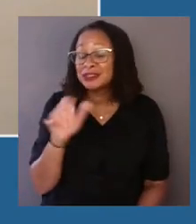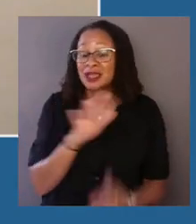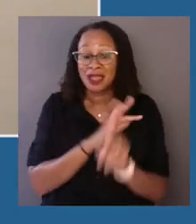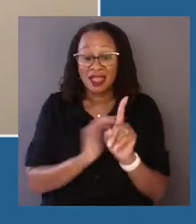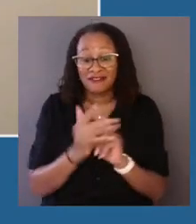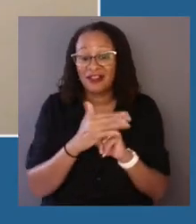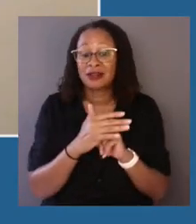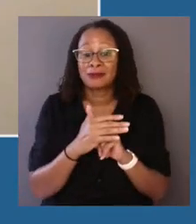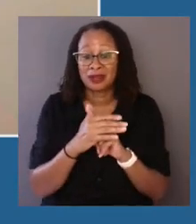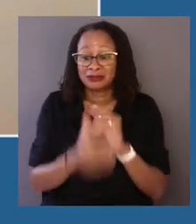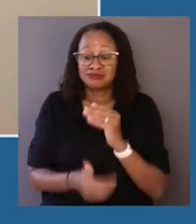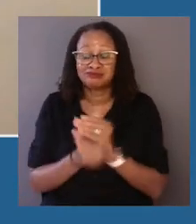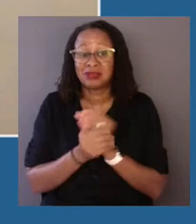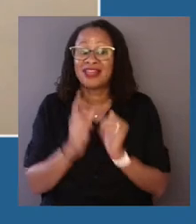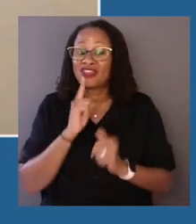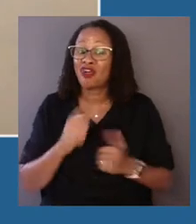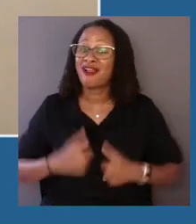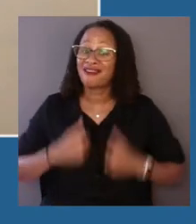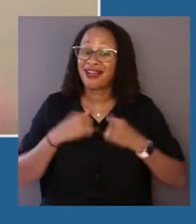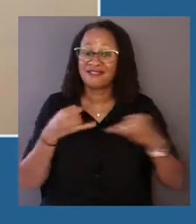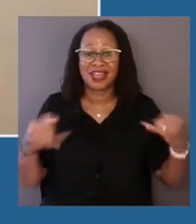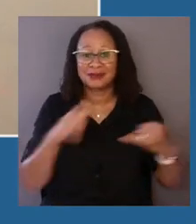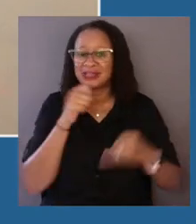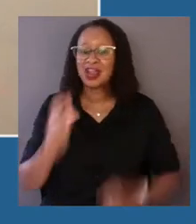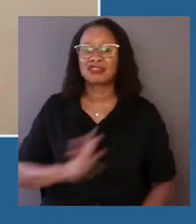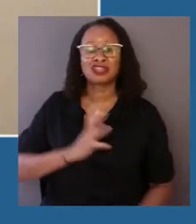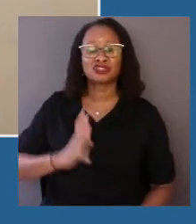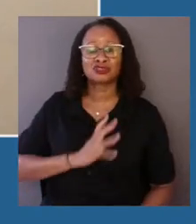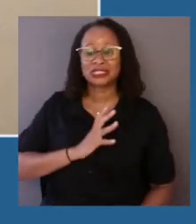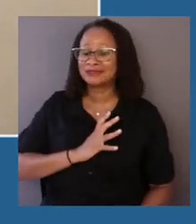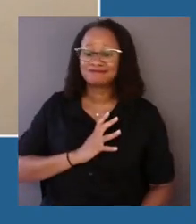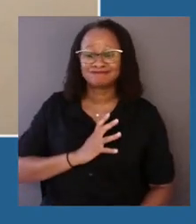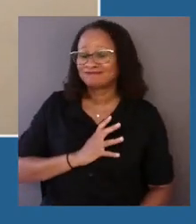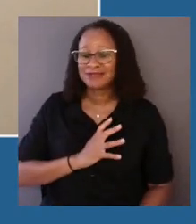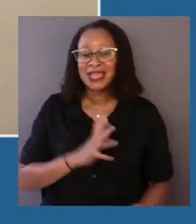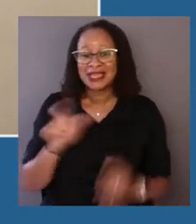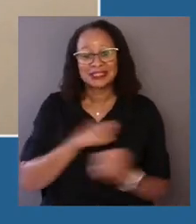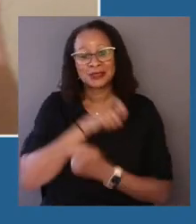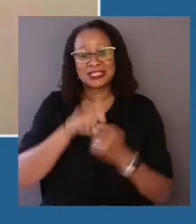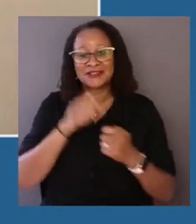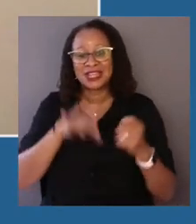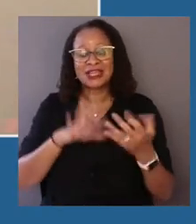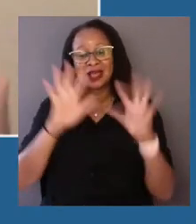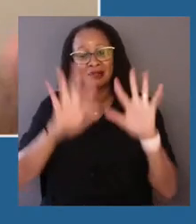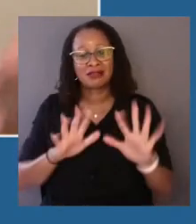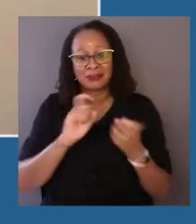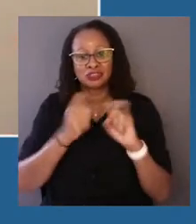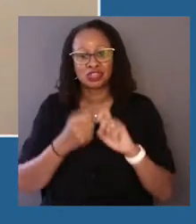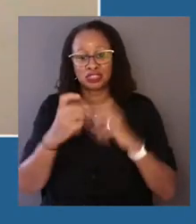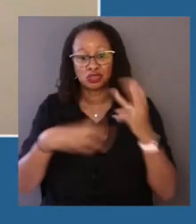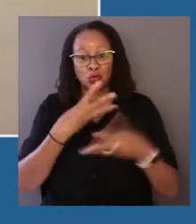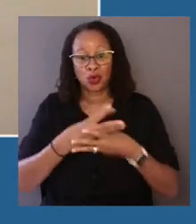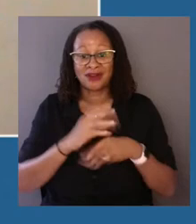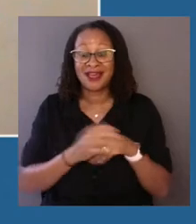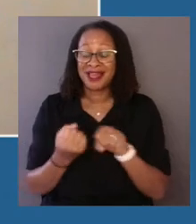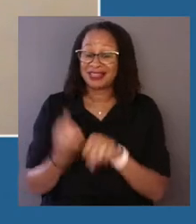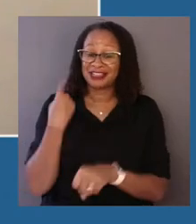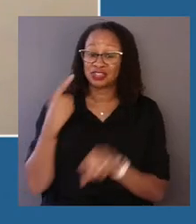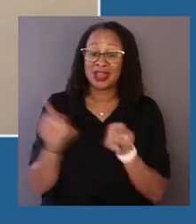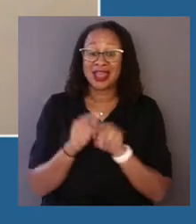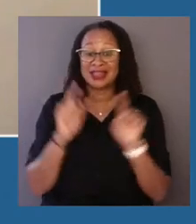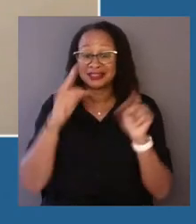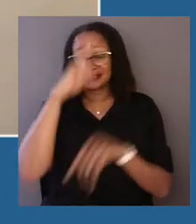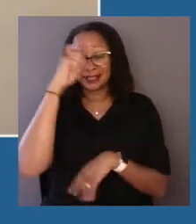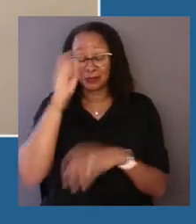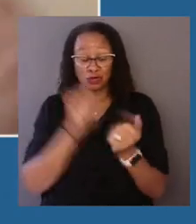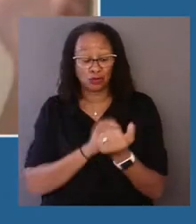are a lifeline, not a luxury, and especially in a climate-changing world. So last year, as summertime approached and the